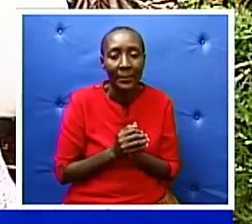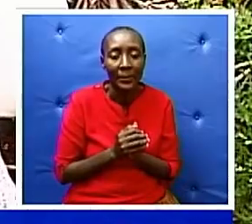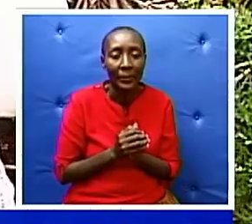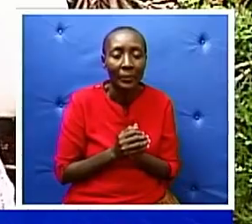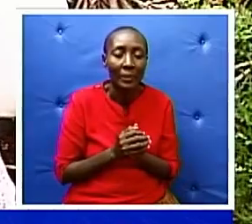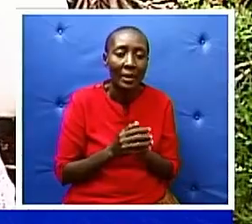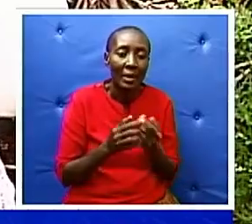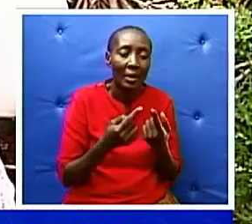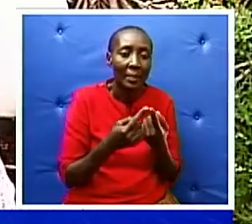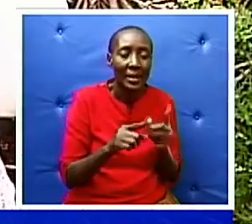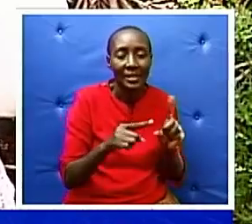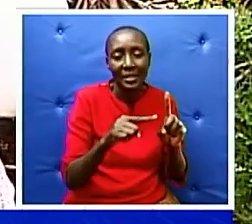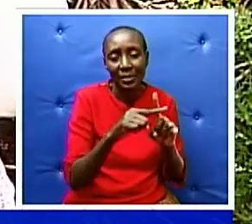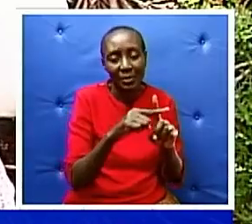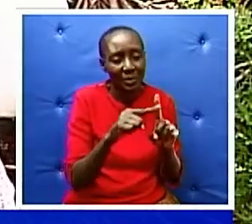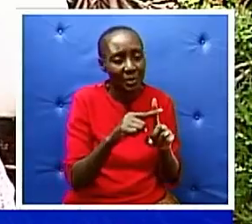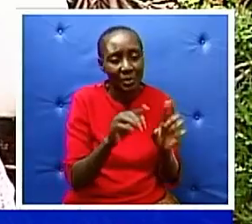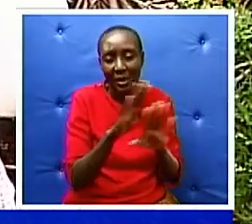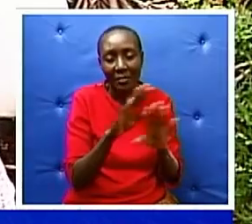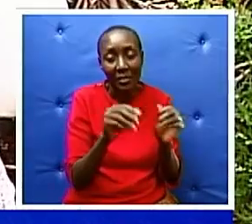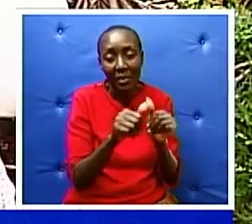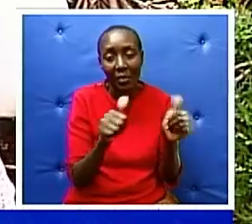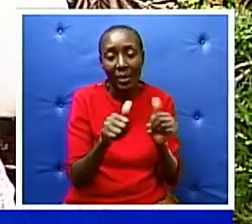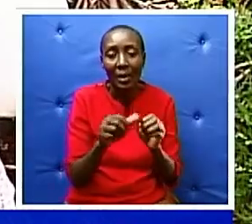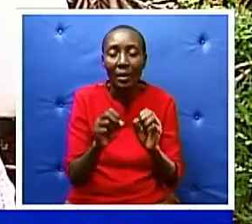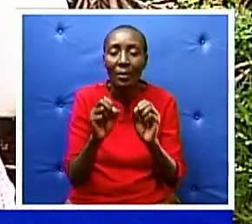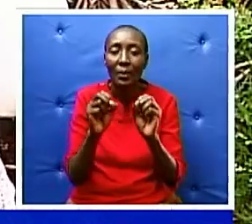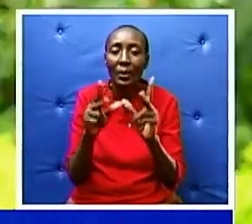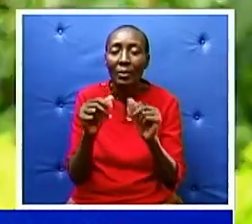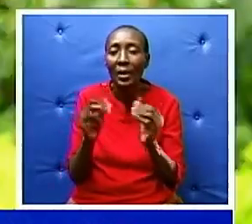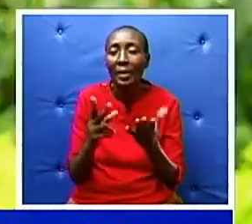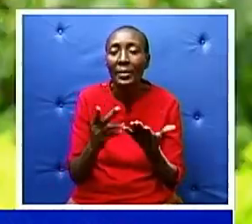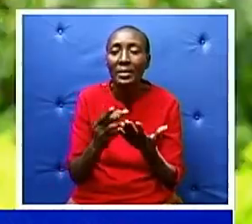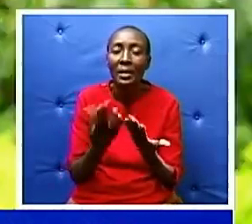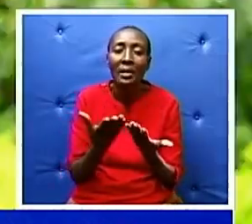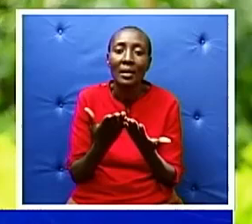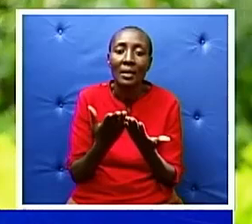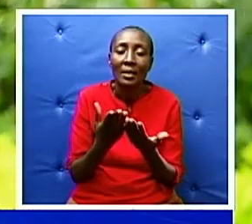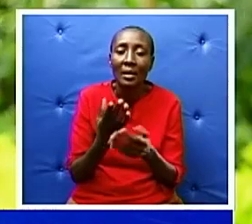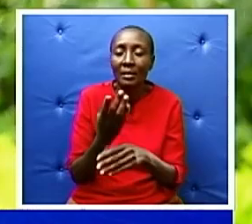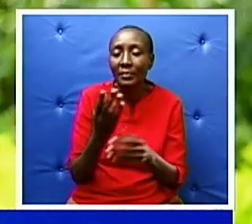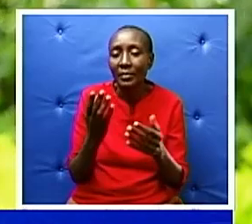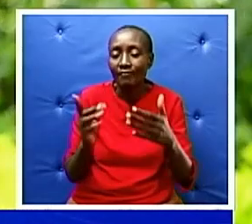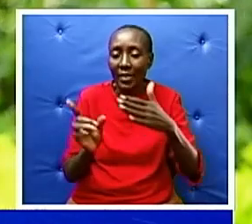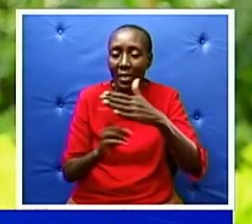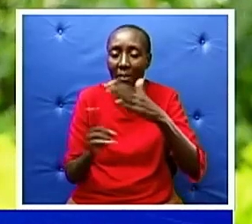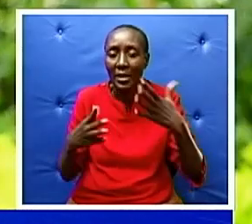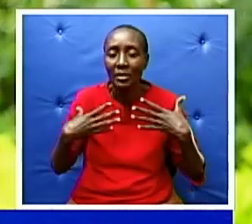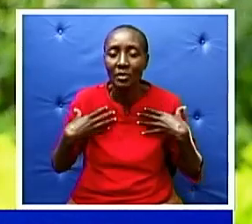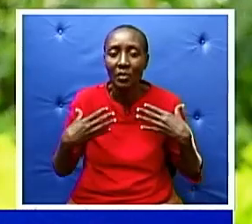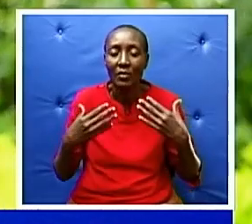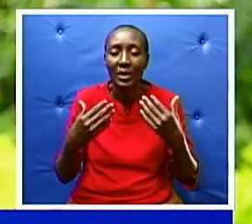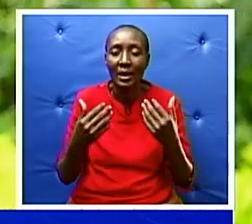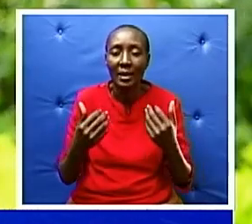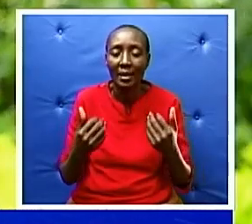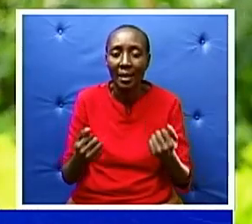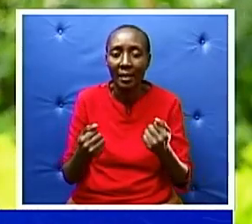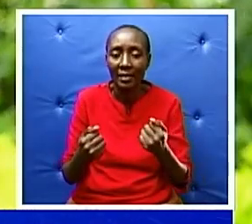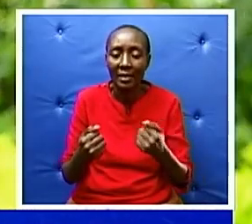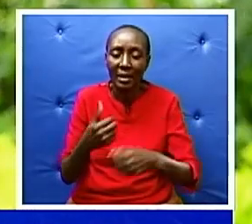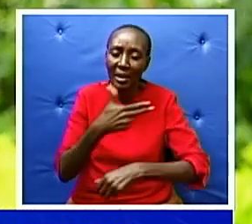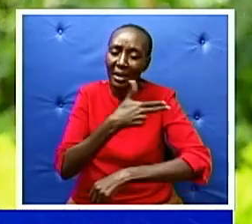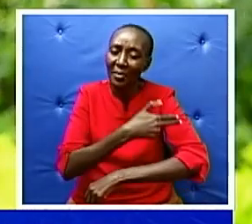had a smooth sailing, I would say. Okay. And according to doctors and of course even the Ministry of Health, that what the vaccine